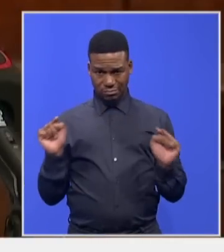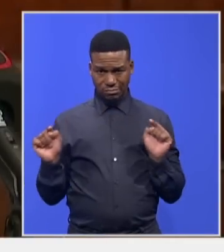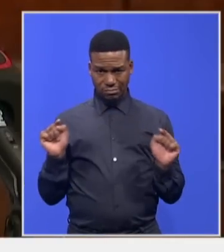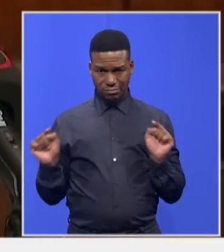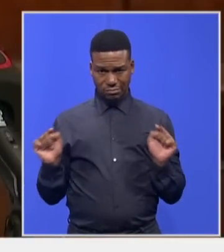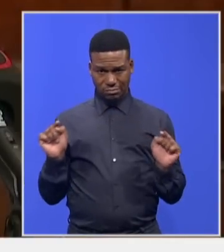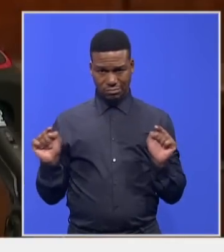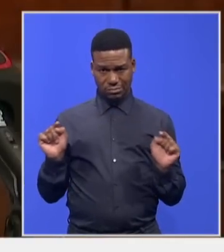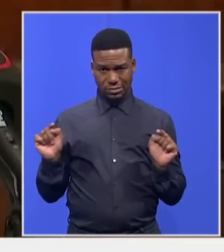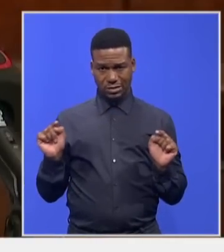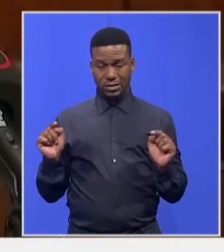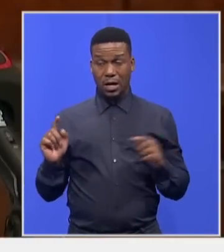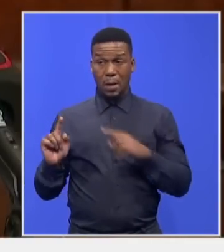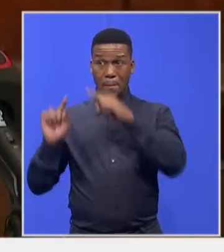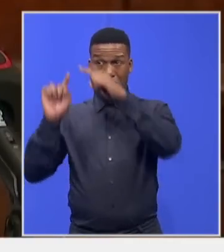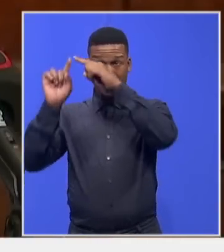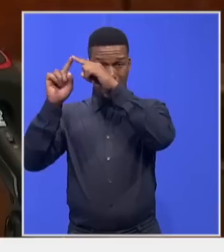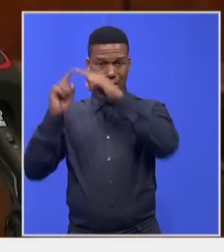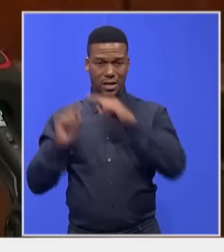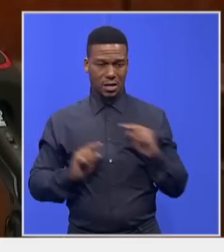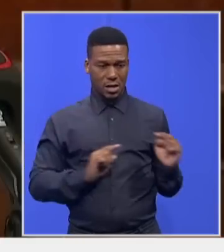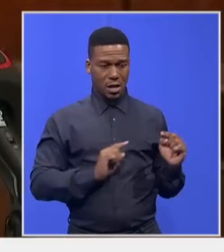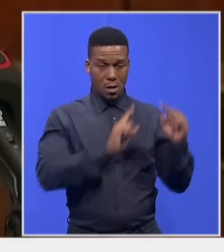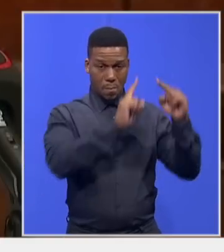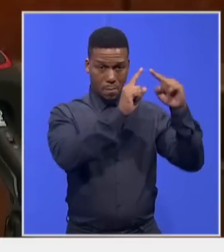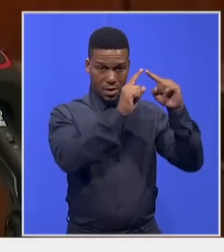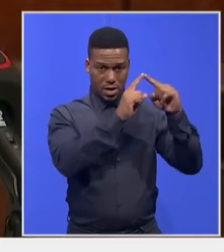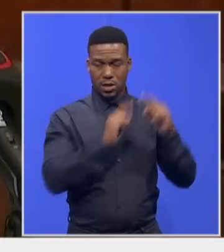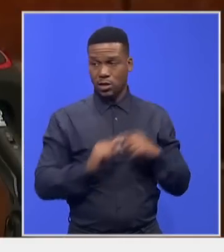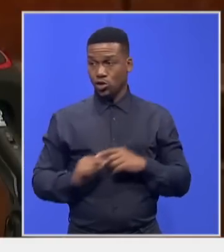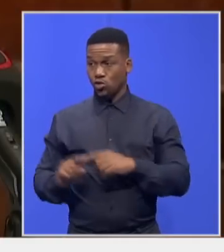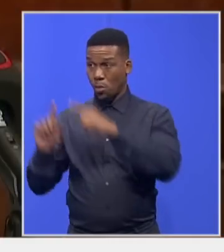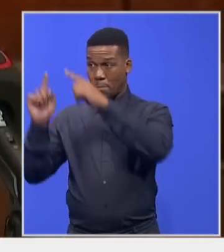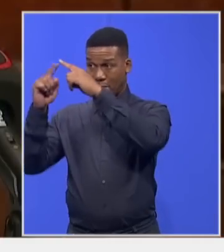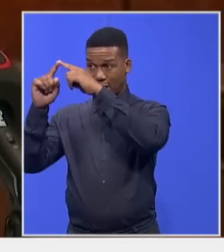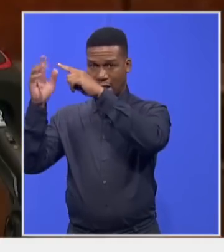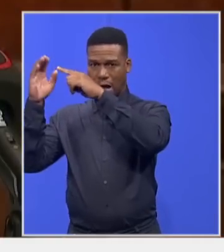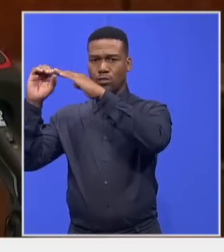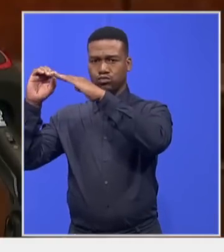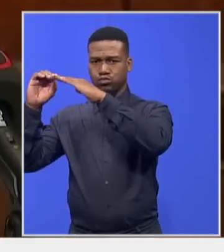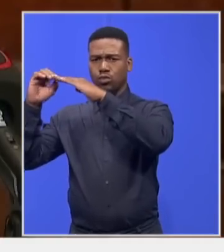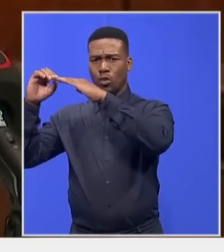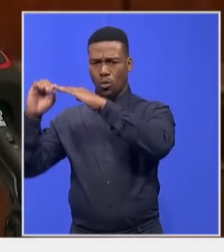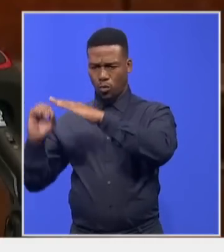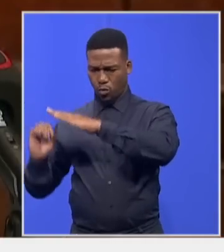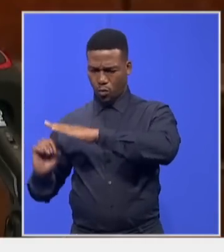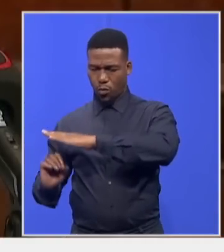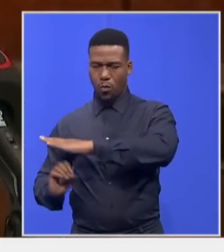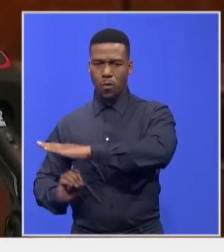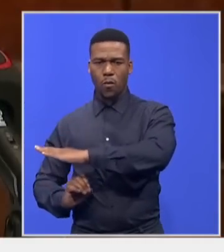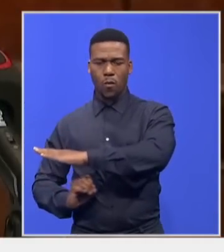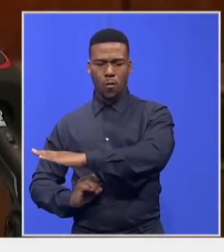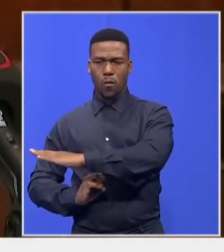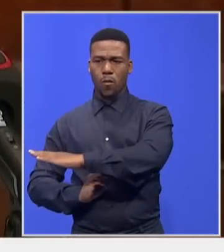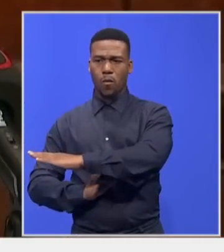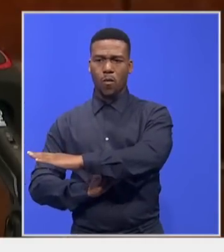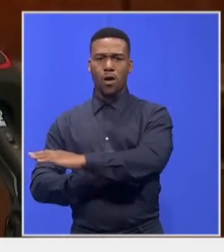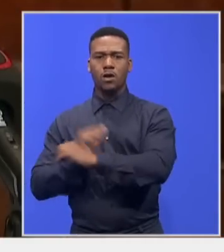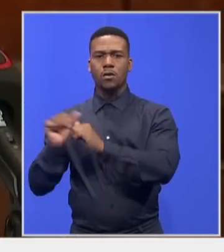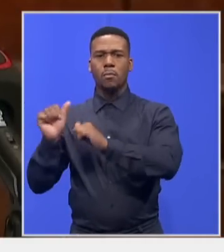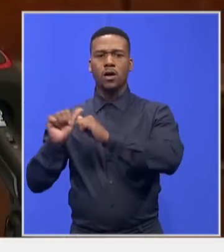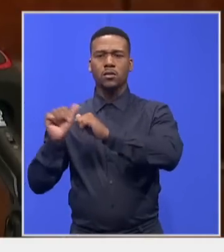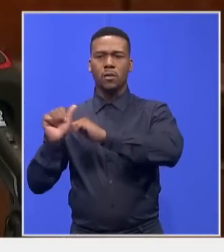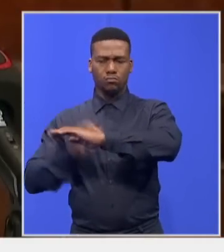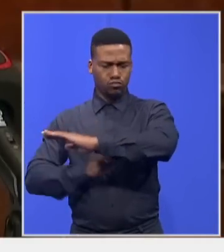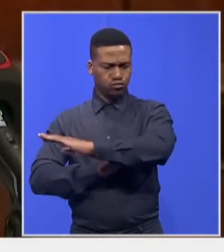demand, and then it tapers down, it plateaus during the day I think there's average demand, and then it's going to